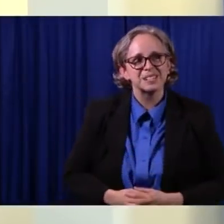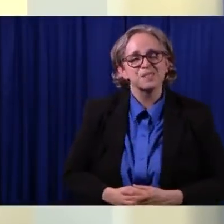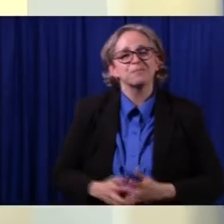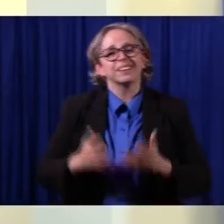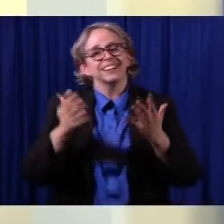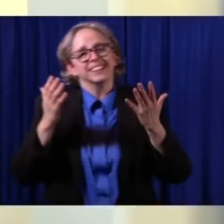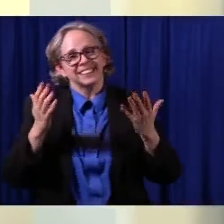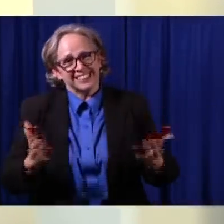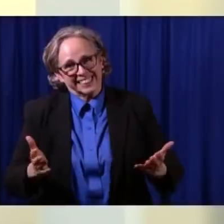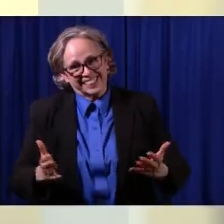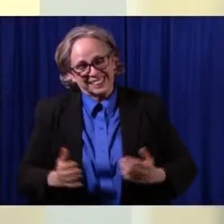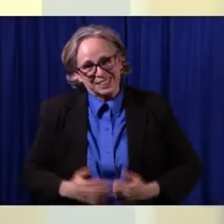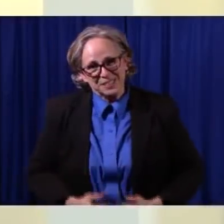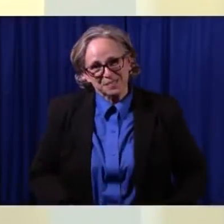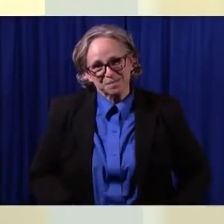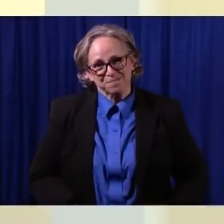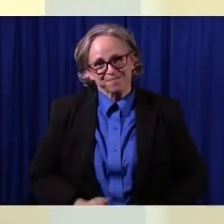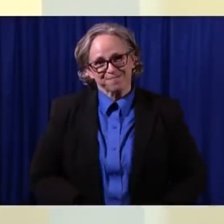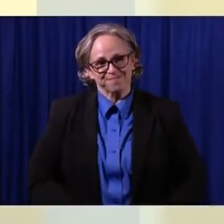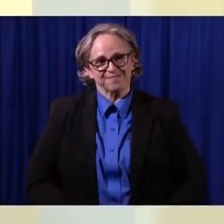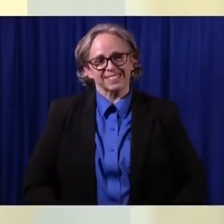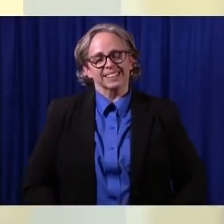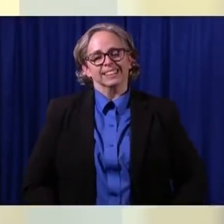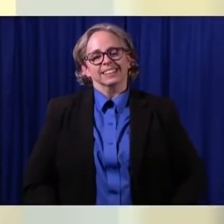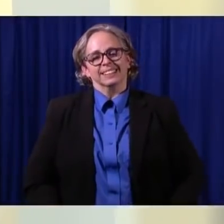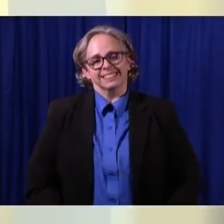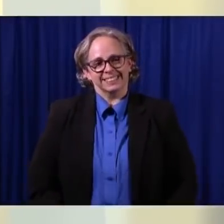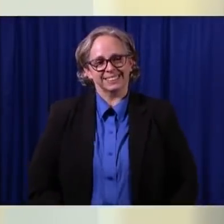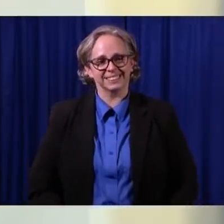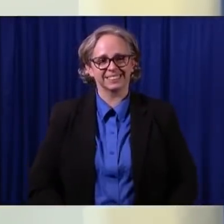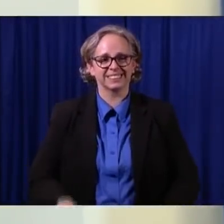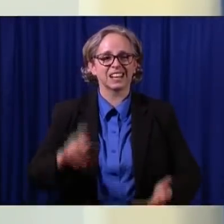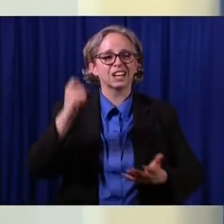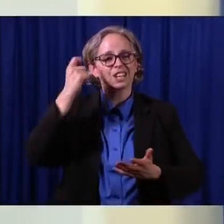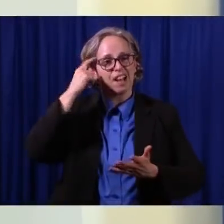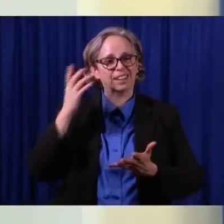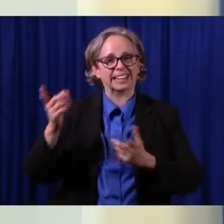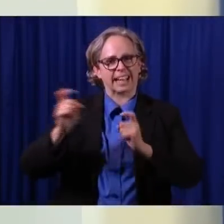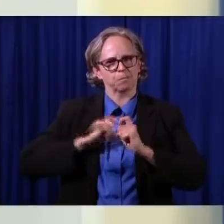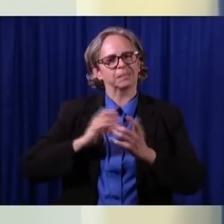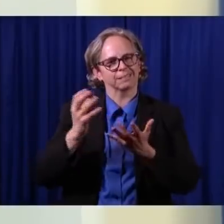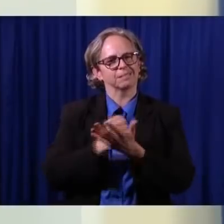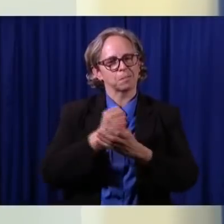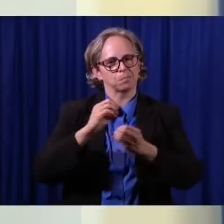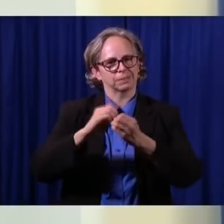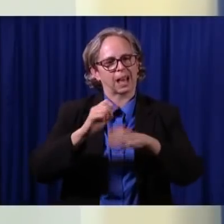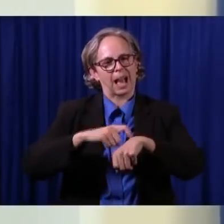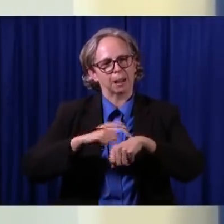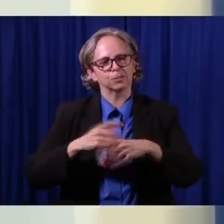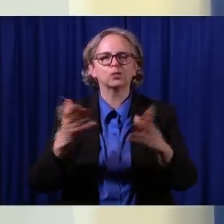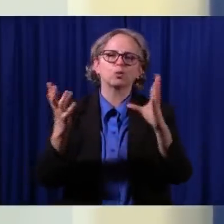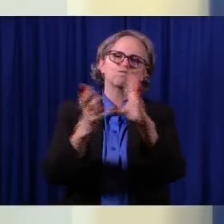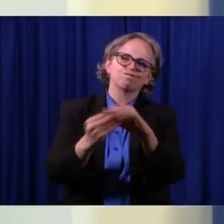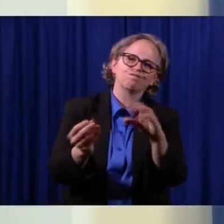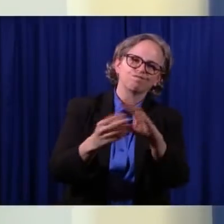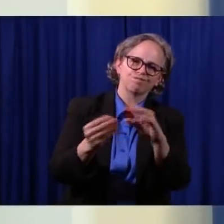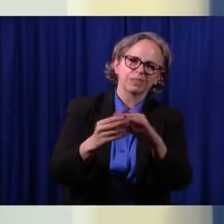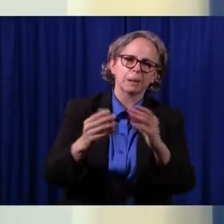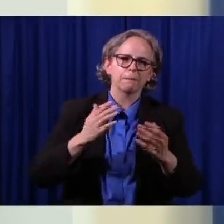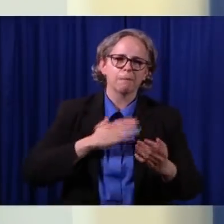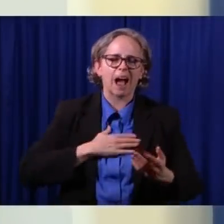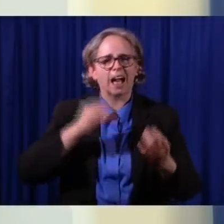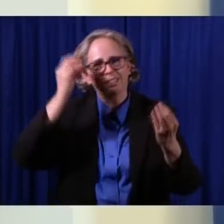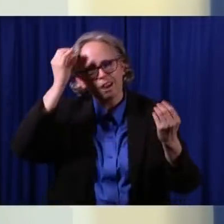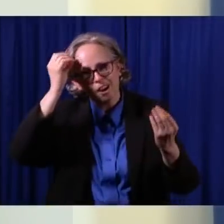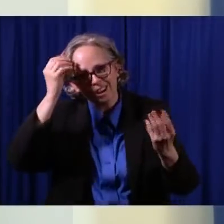So I'm very grateful the Governor has given me a few moments to just share with you some of my thoughts about